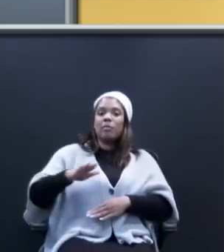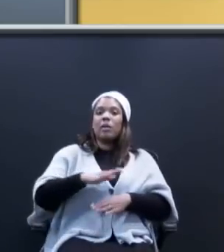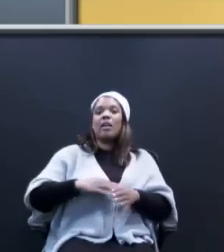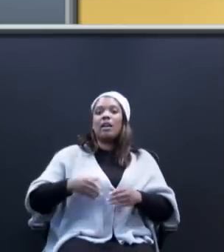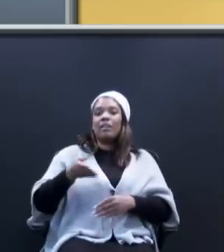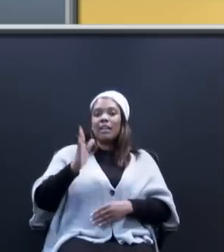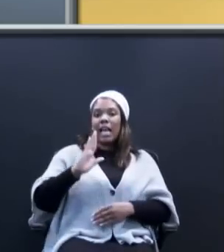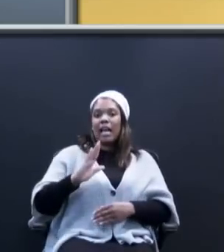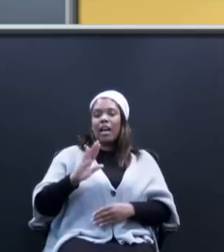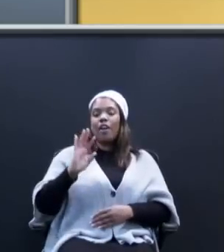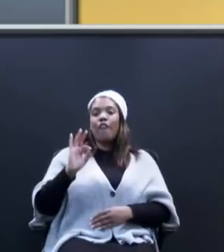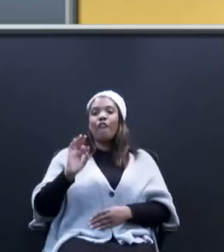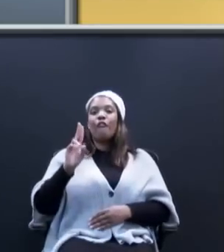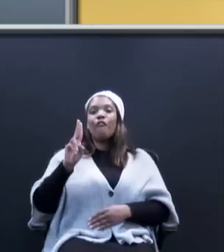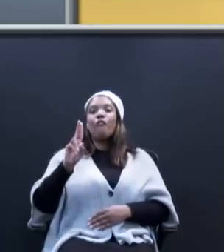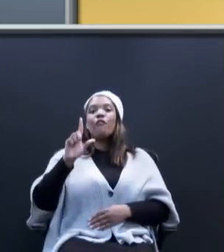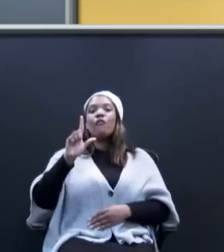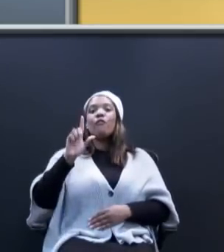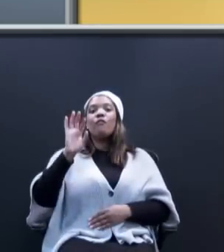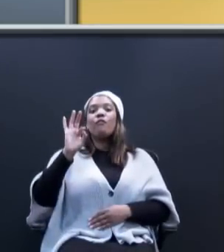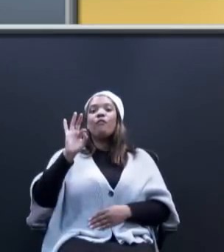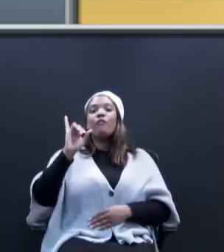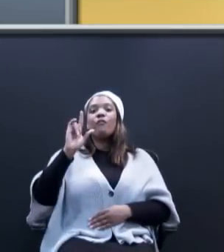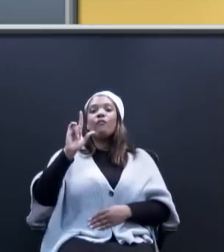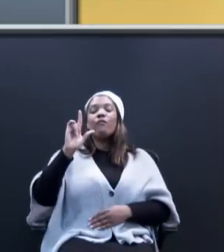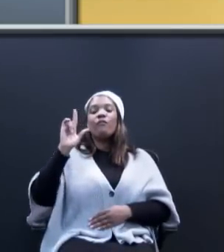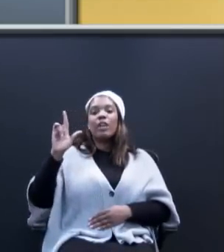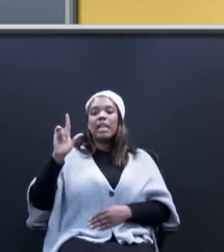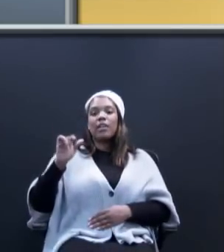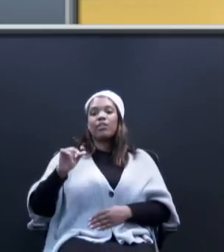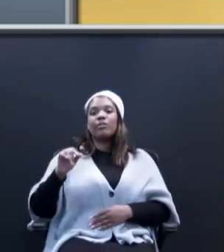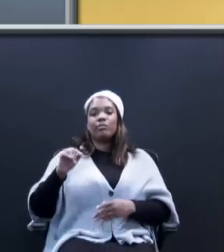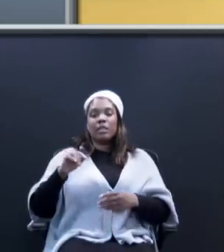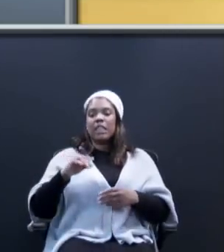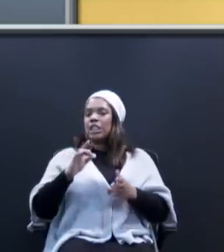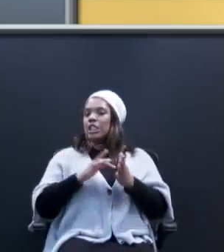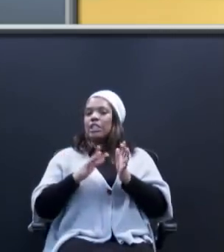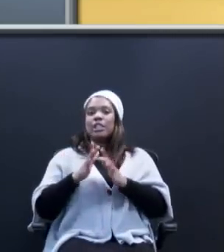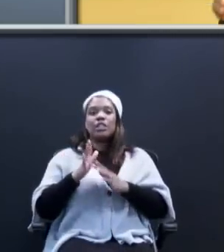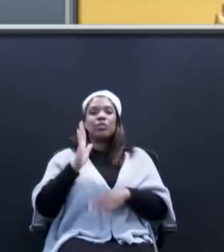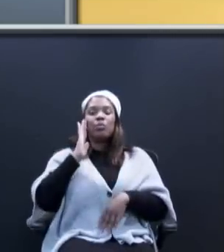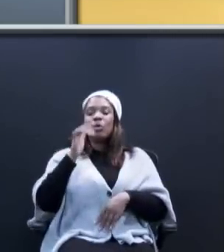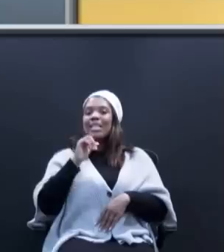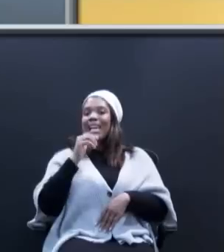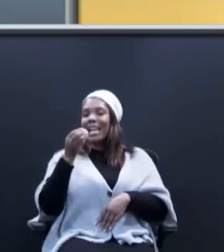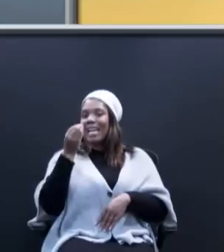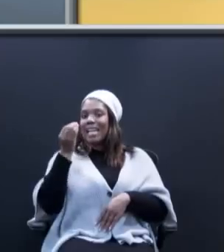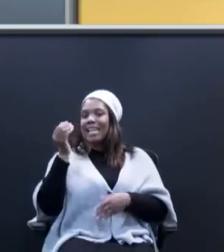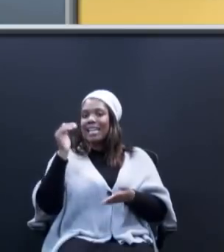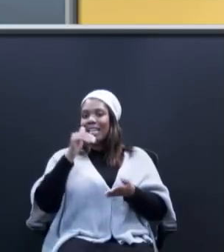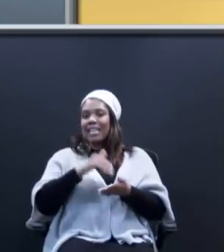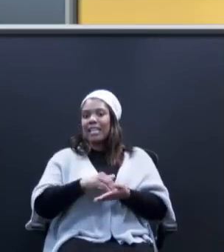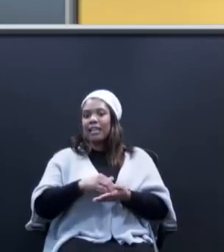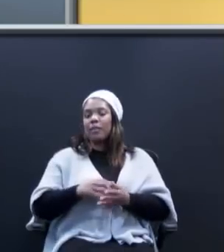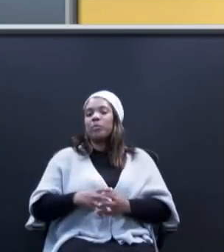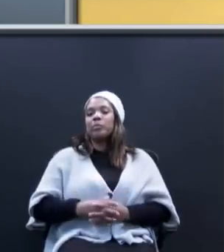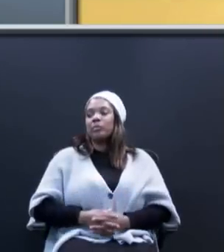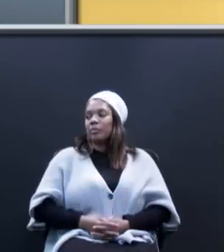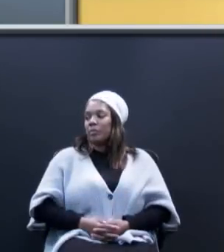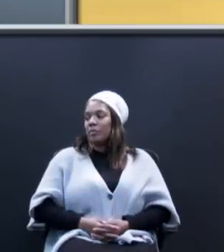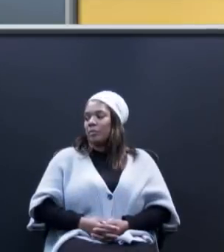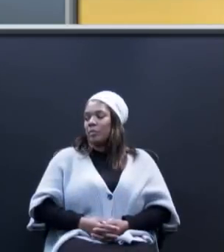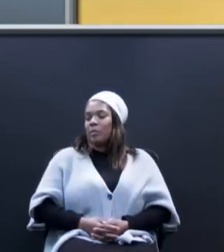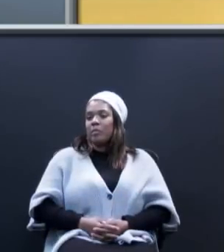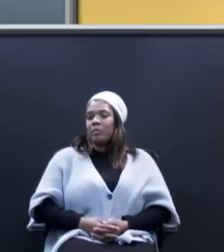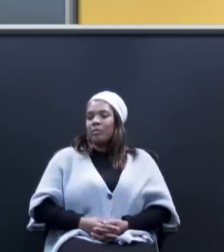Jesus died. The Passover started with Jesus, but he got to go for the whole 7 days. That's why the priest